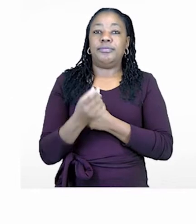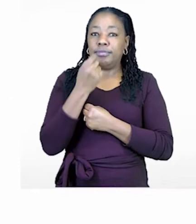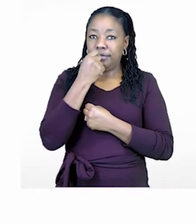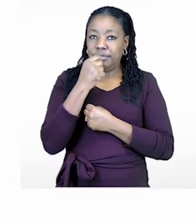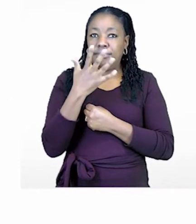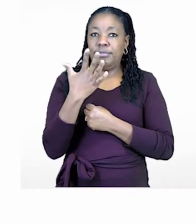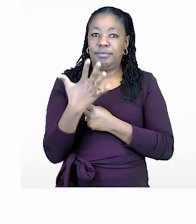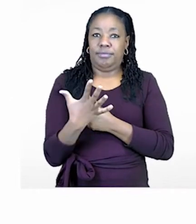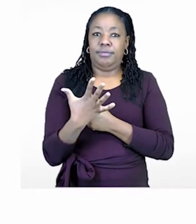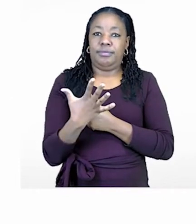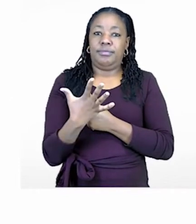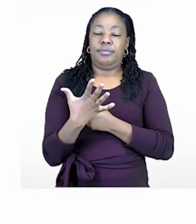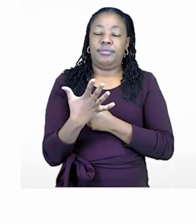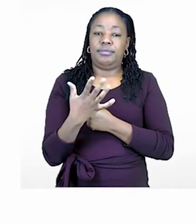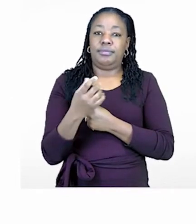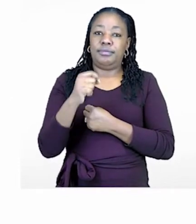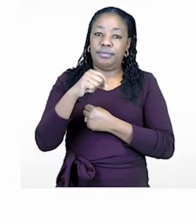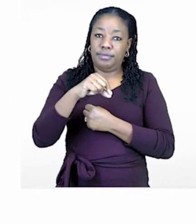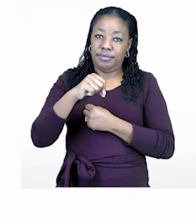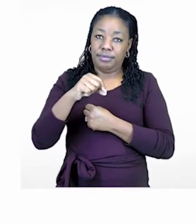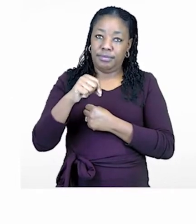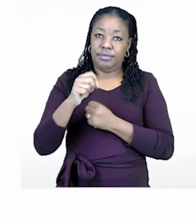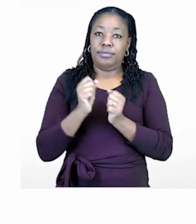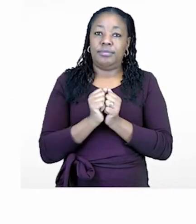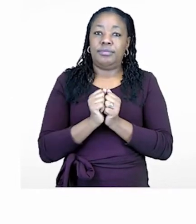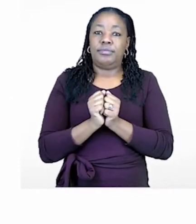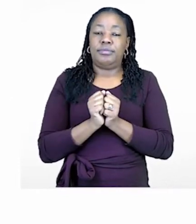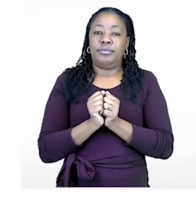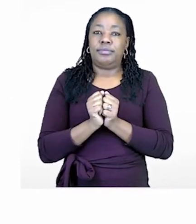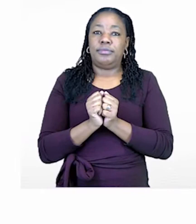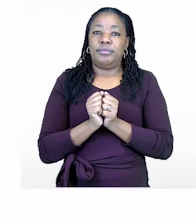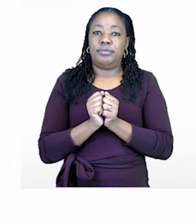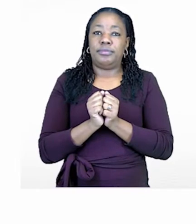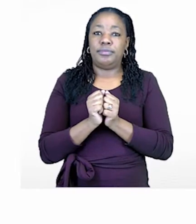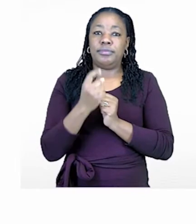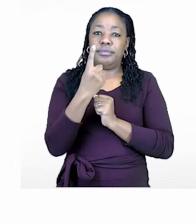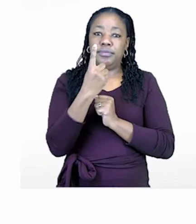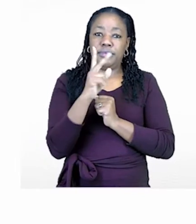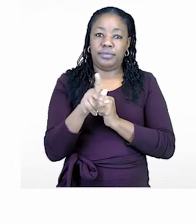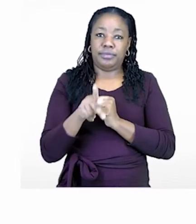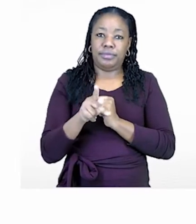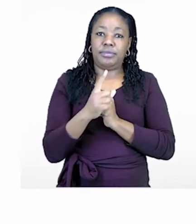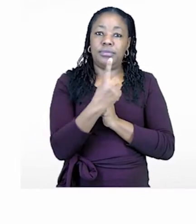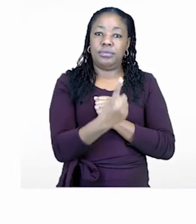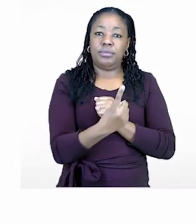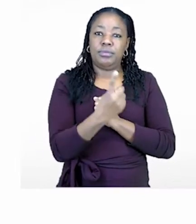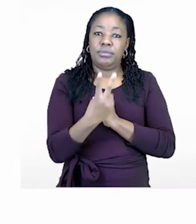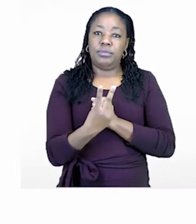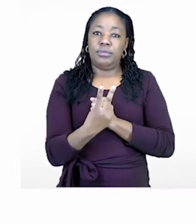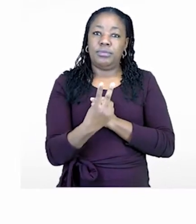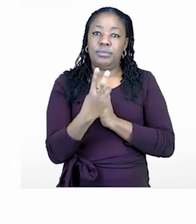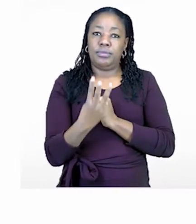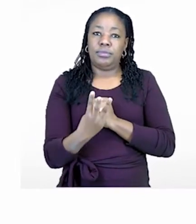pens. I want you to count them again just to check. One, two,